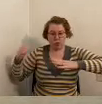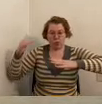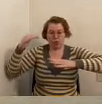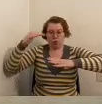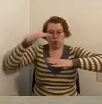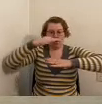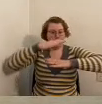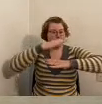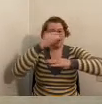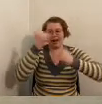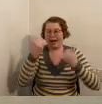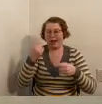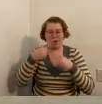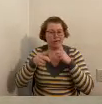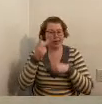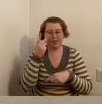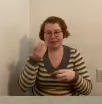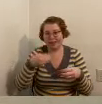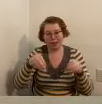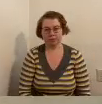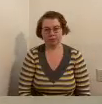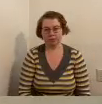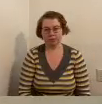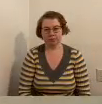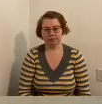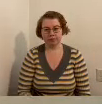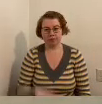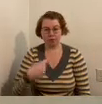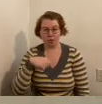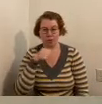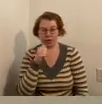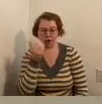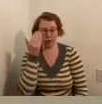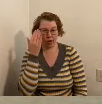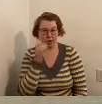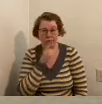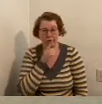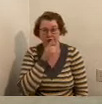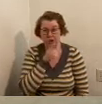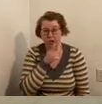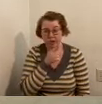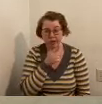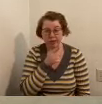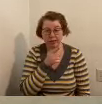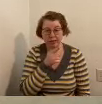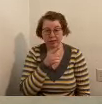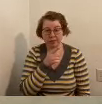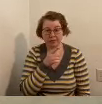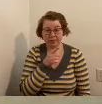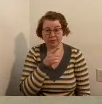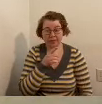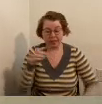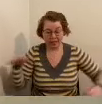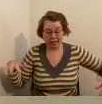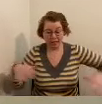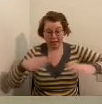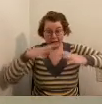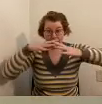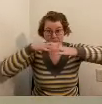we can't see the land. So we don't know for sure that this land